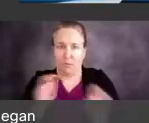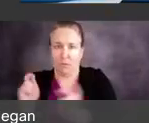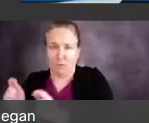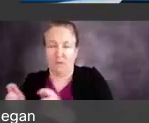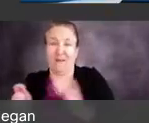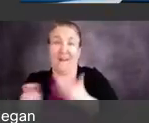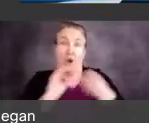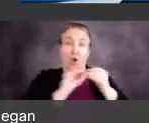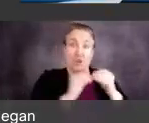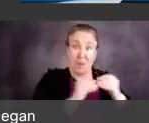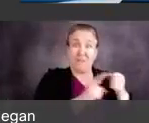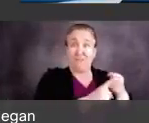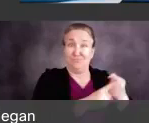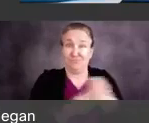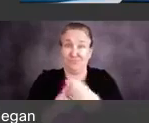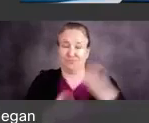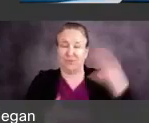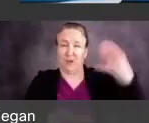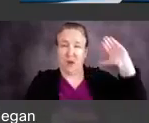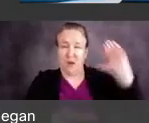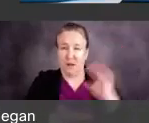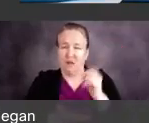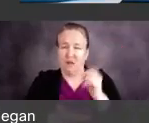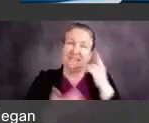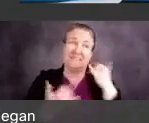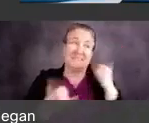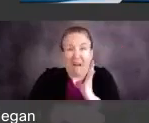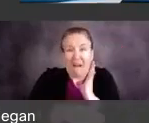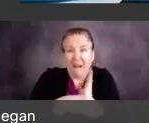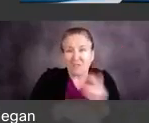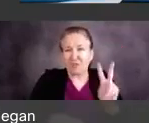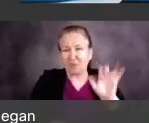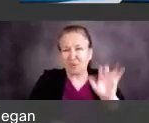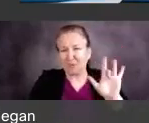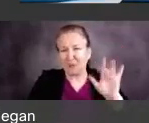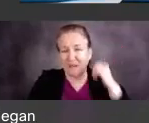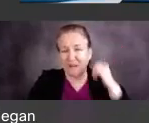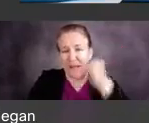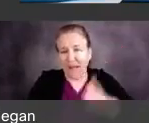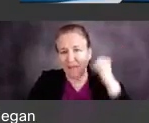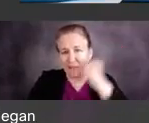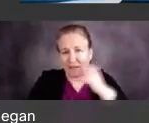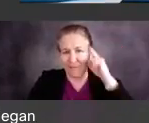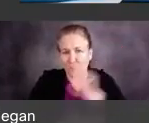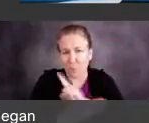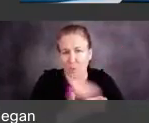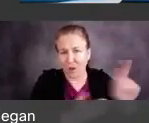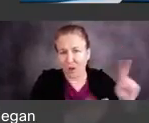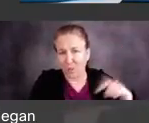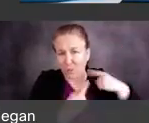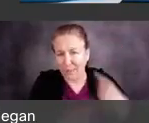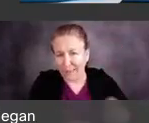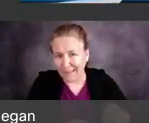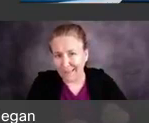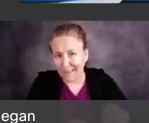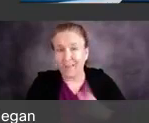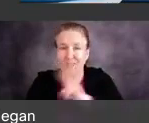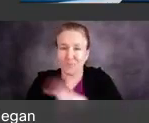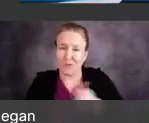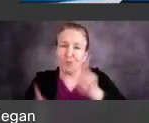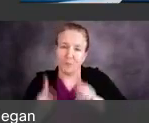down, but we still averaged 225 cases a day for the last week and lost 22